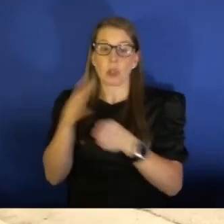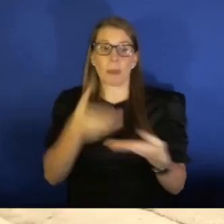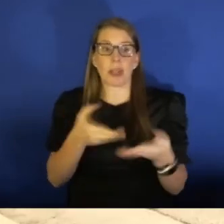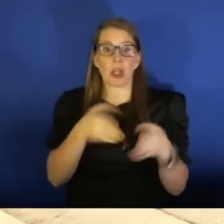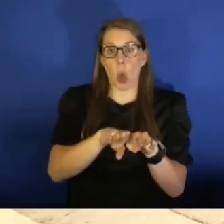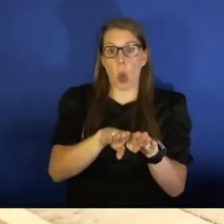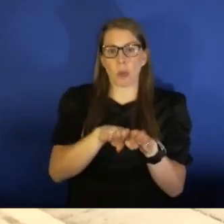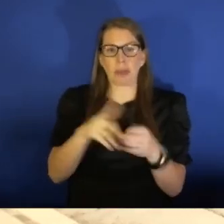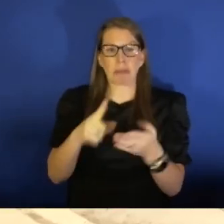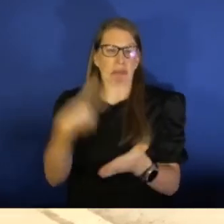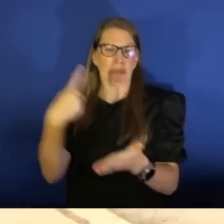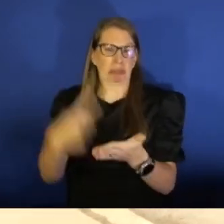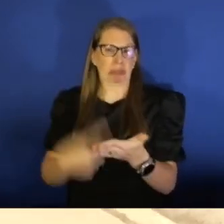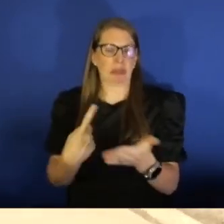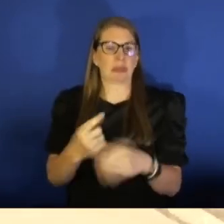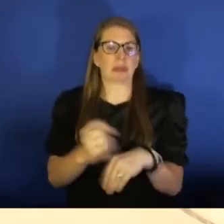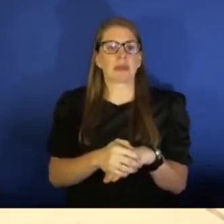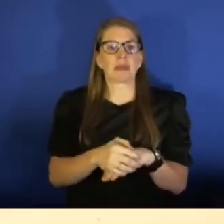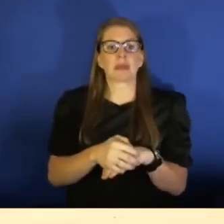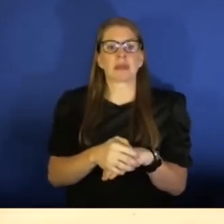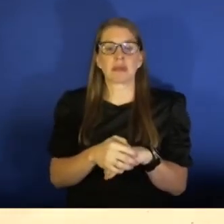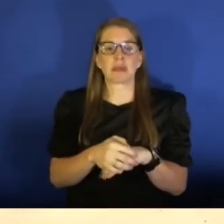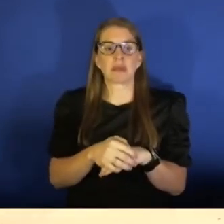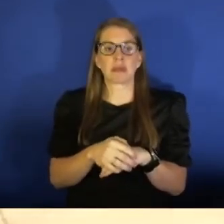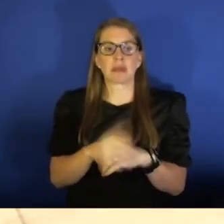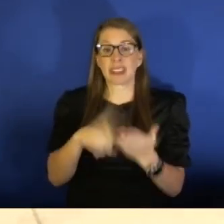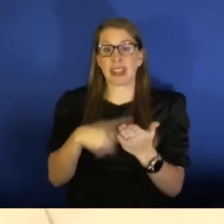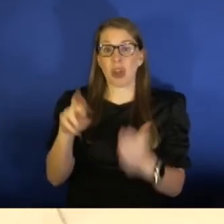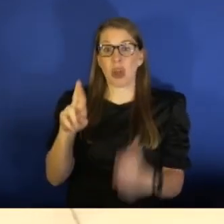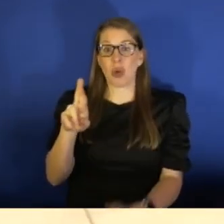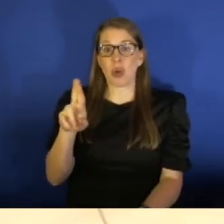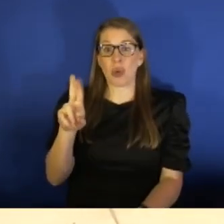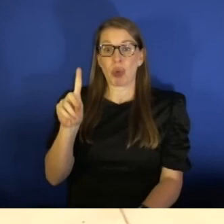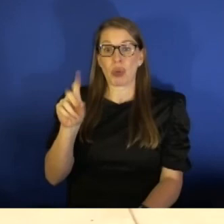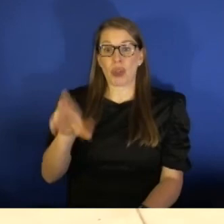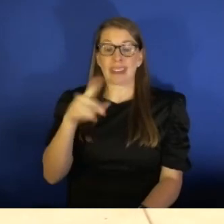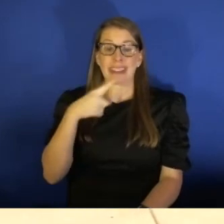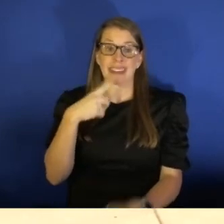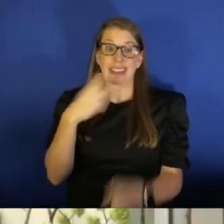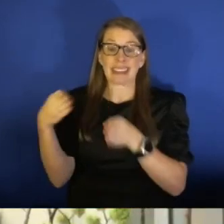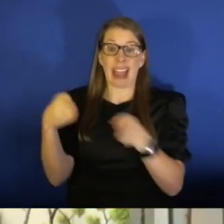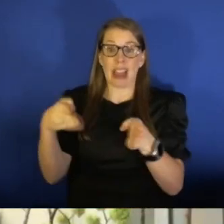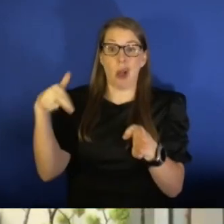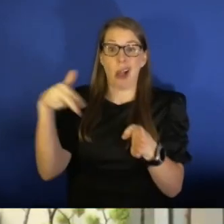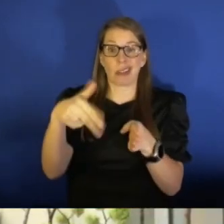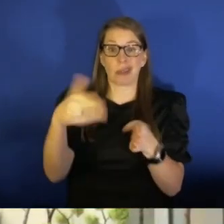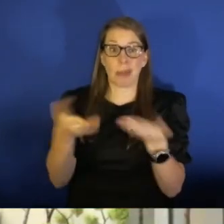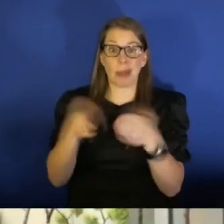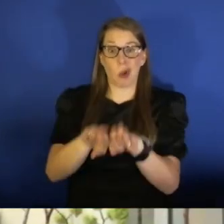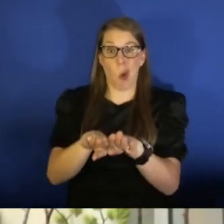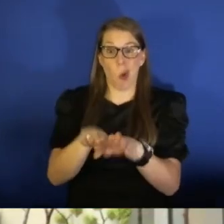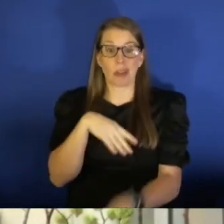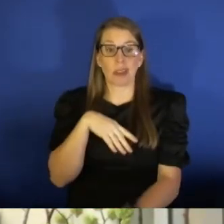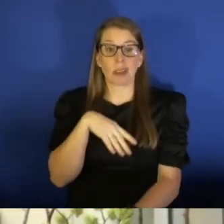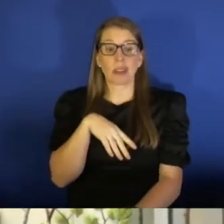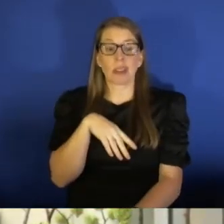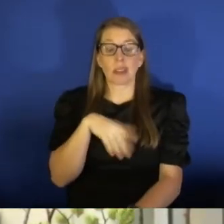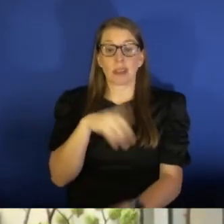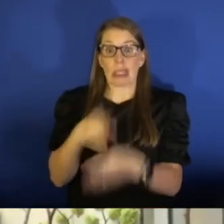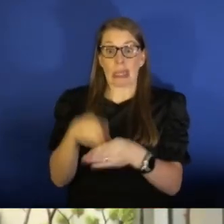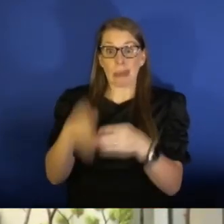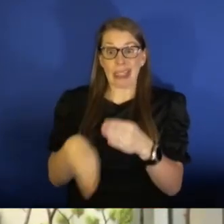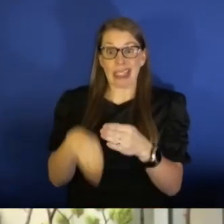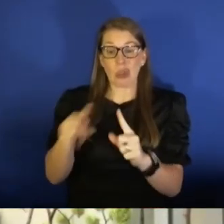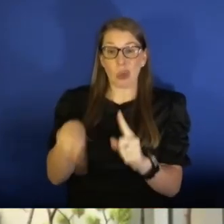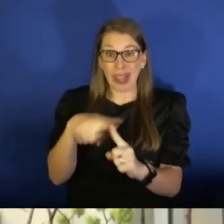time. There will be times that Reuter says the sidewalk might be closed in this area, and this won't be completed